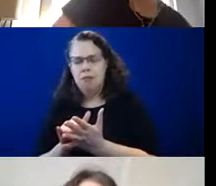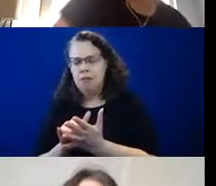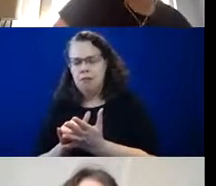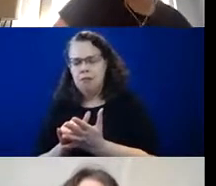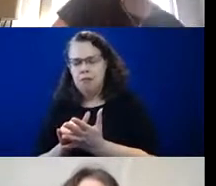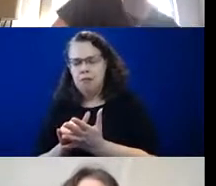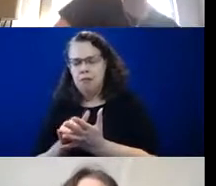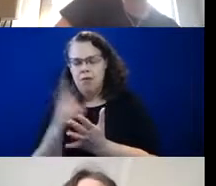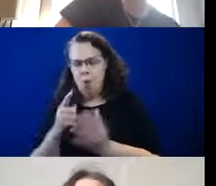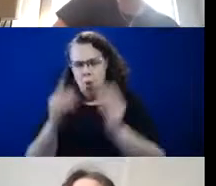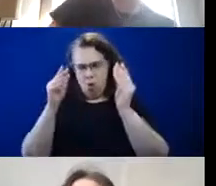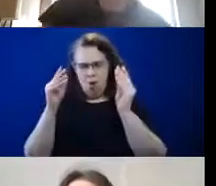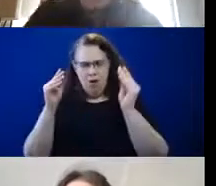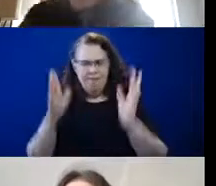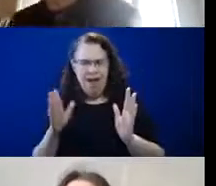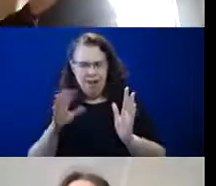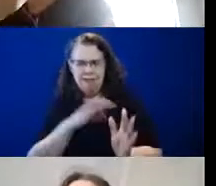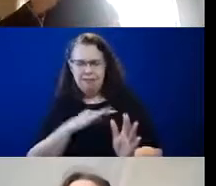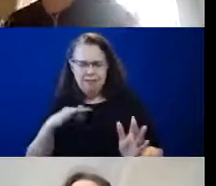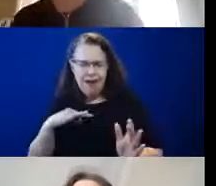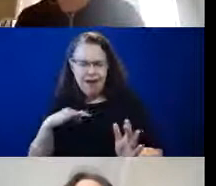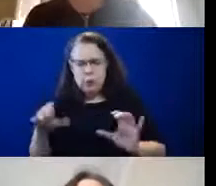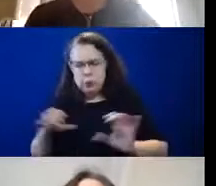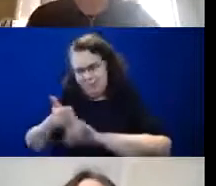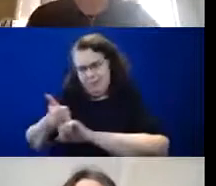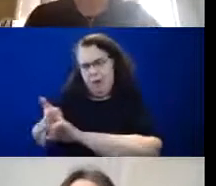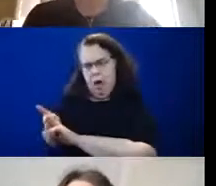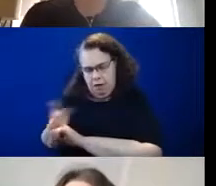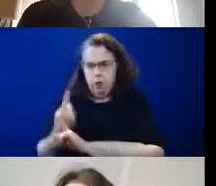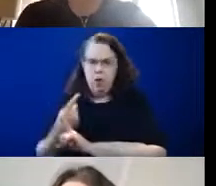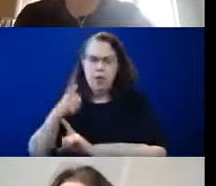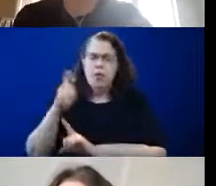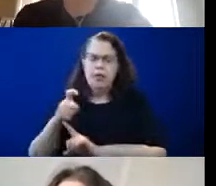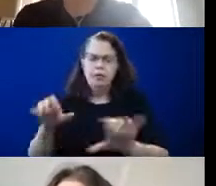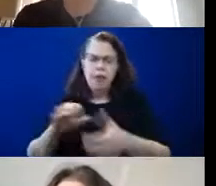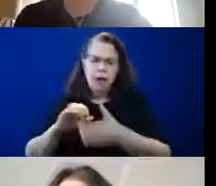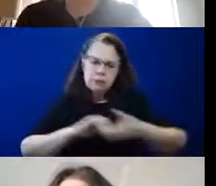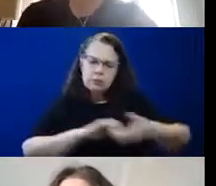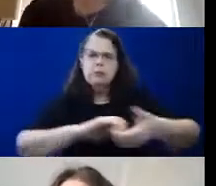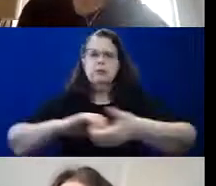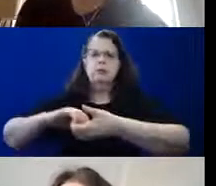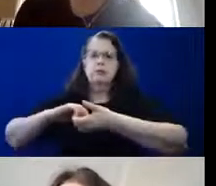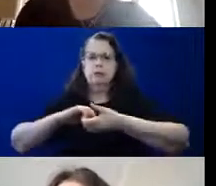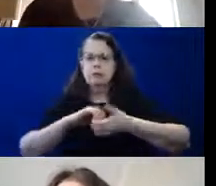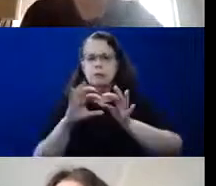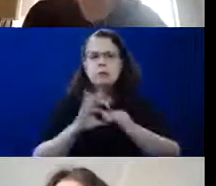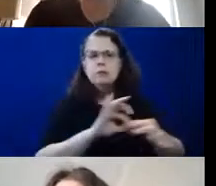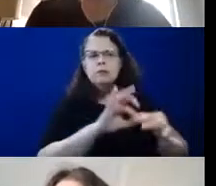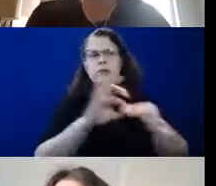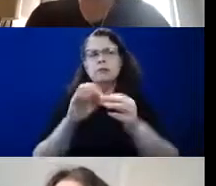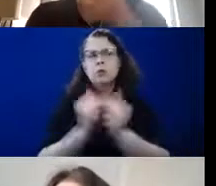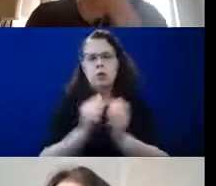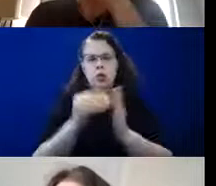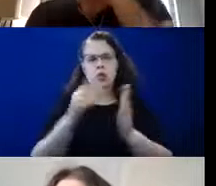that faculty do it on their own, but everything needs to be done in collaboration with students. So to